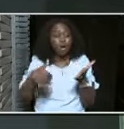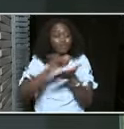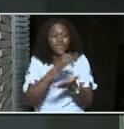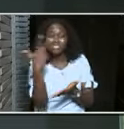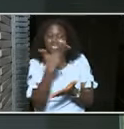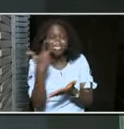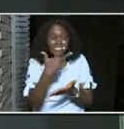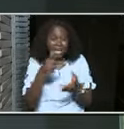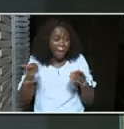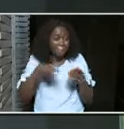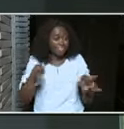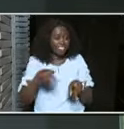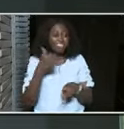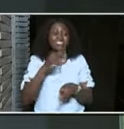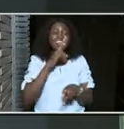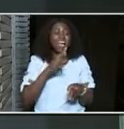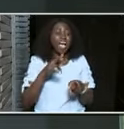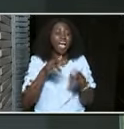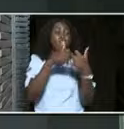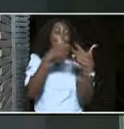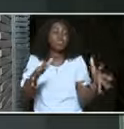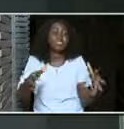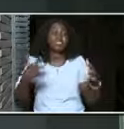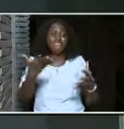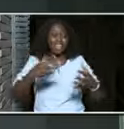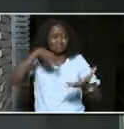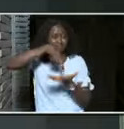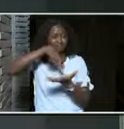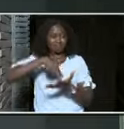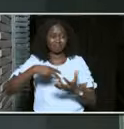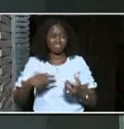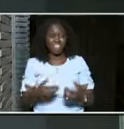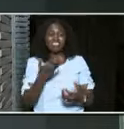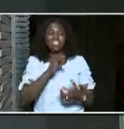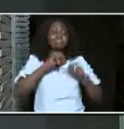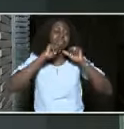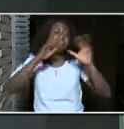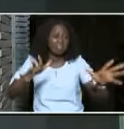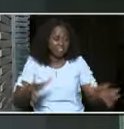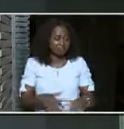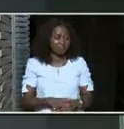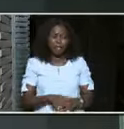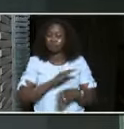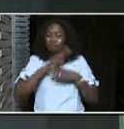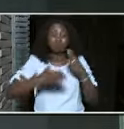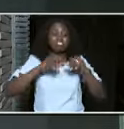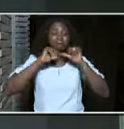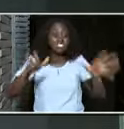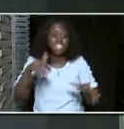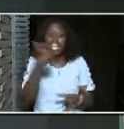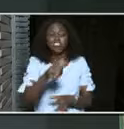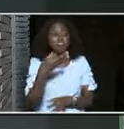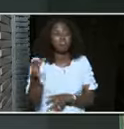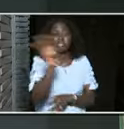parties, they are losing grip. Yeah, it's just, and there is nothing, absolutely nothing, any of them will